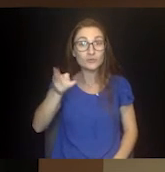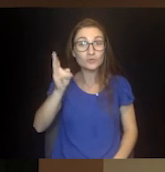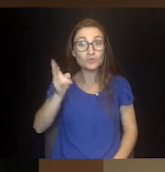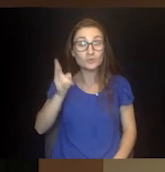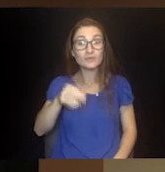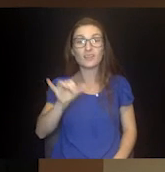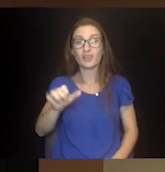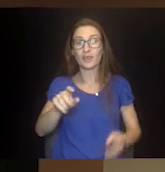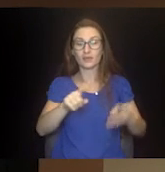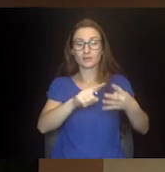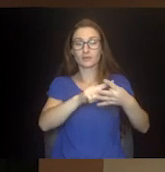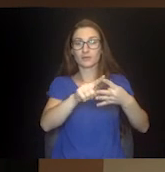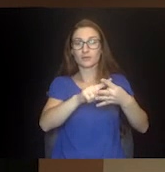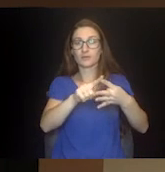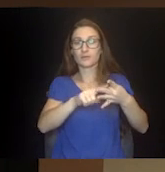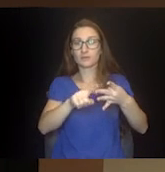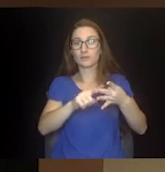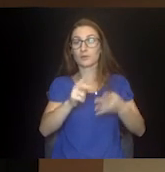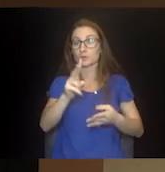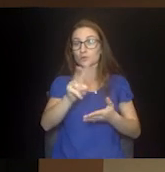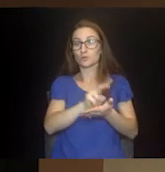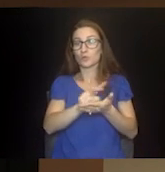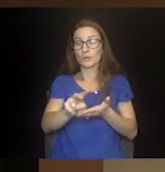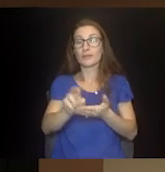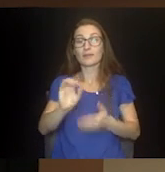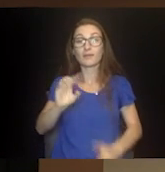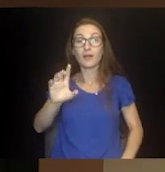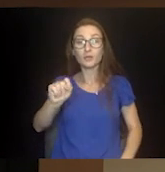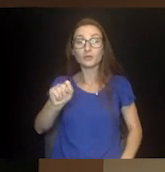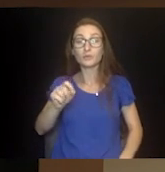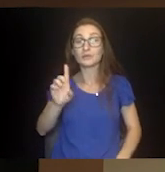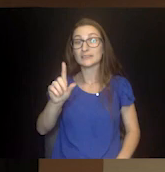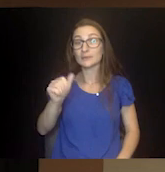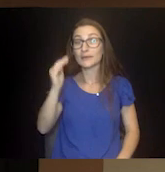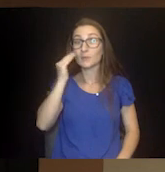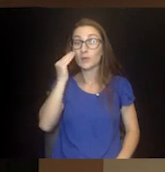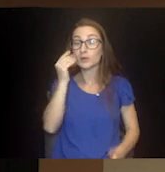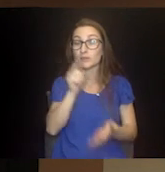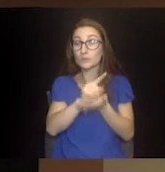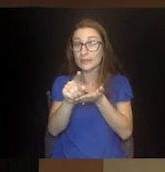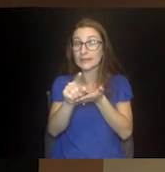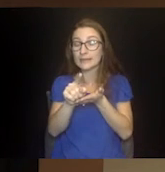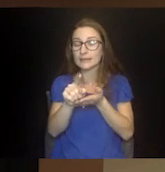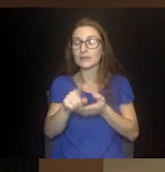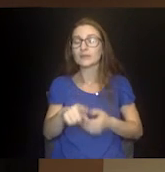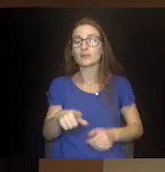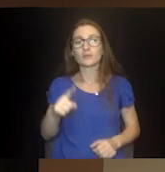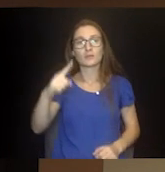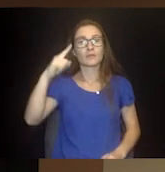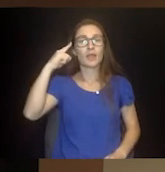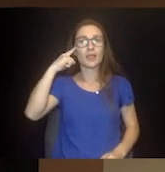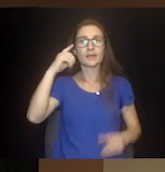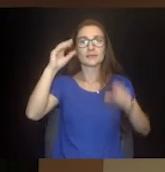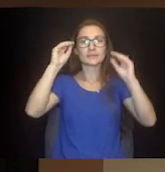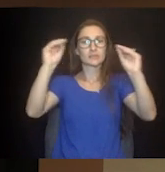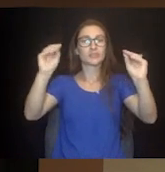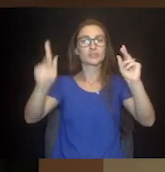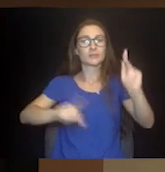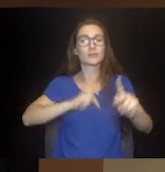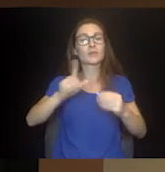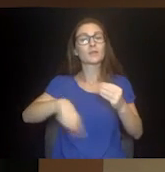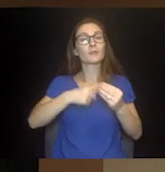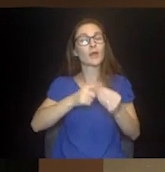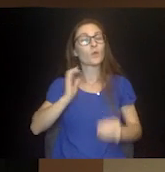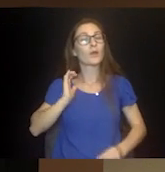history, about the 2 weeks Disability History and Awareness Weeks in October, and I think teaching